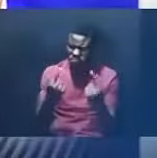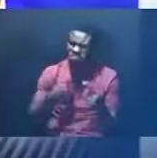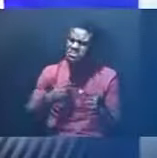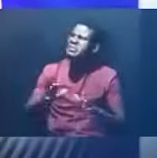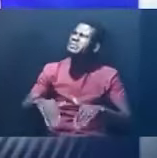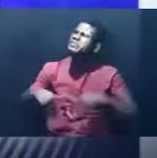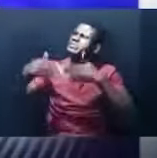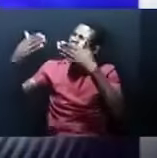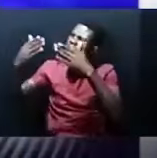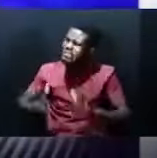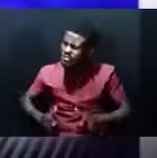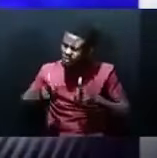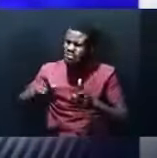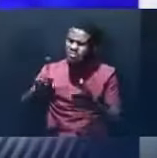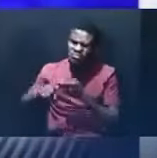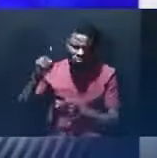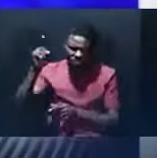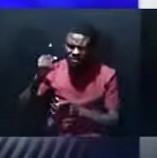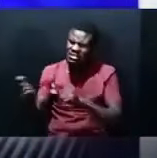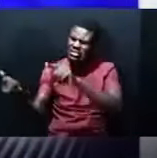life to you. Come